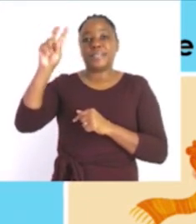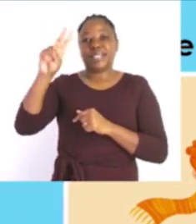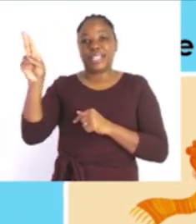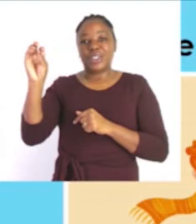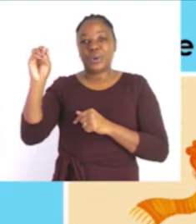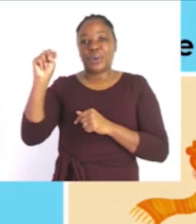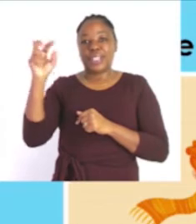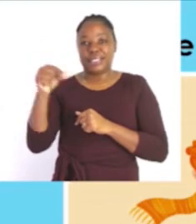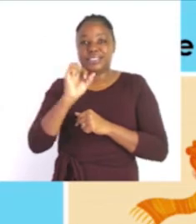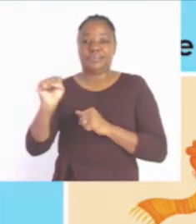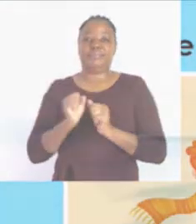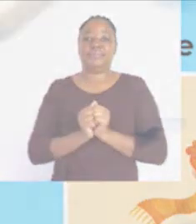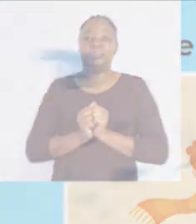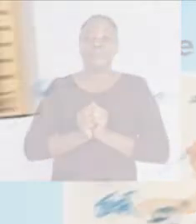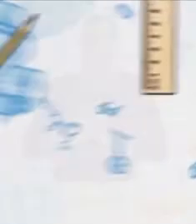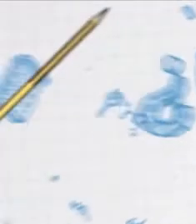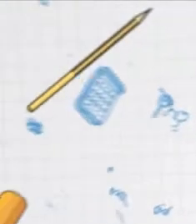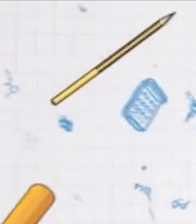and diphthongs.